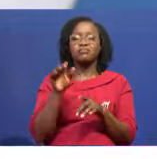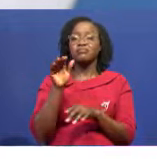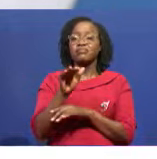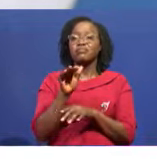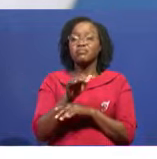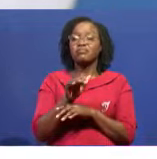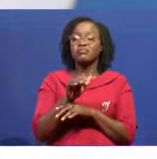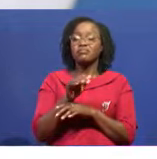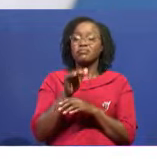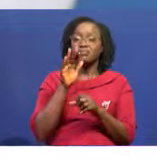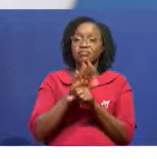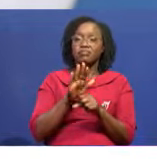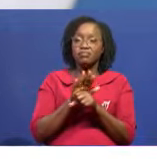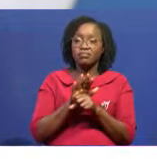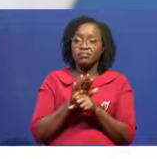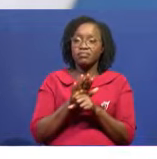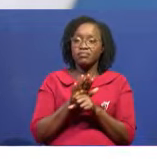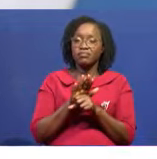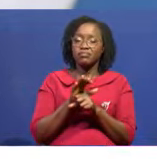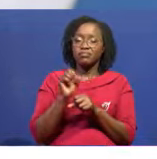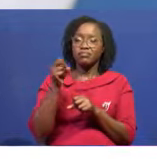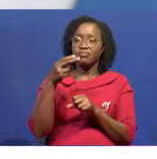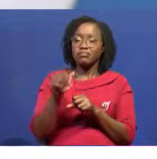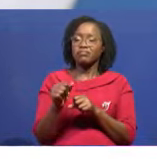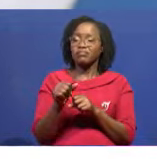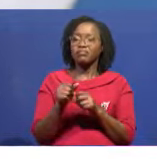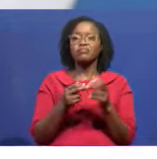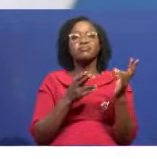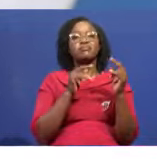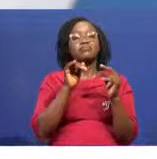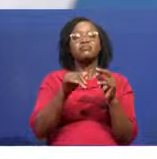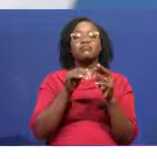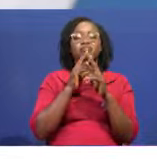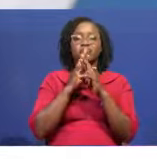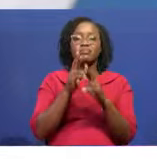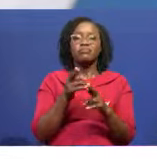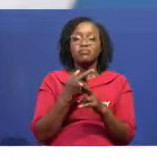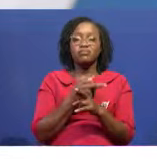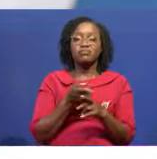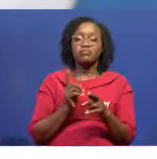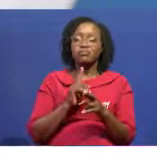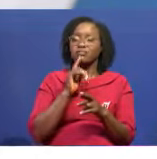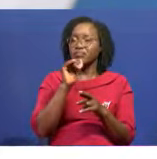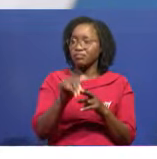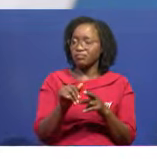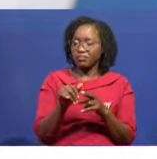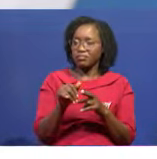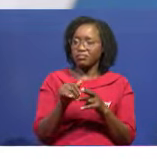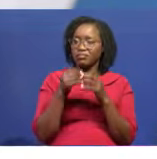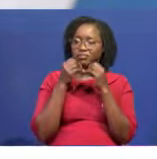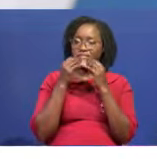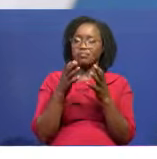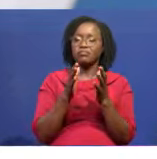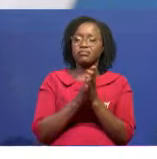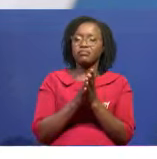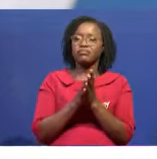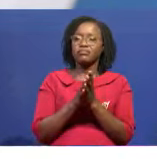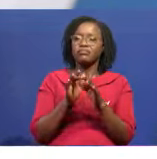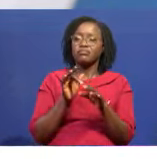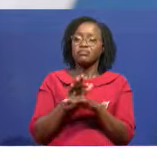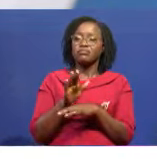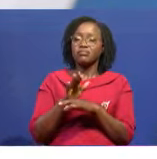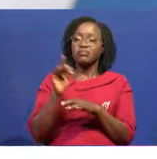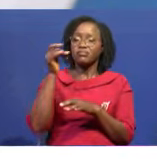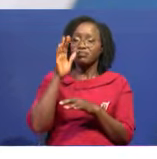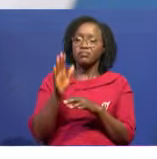requests for information to SHA, and we hope that they will respond to us so that that information can be relayed to the Kenyan people,